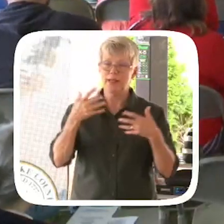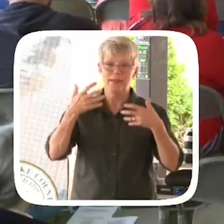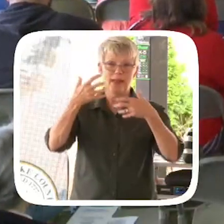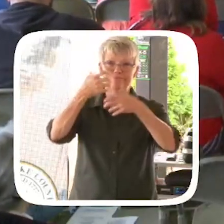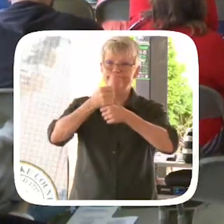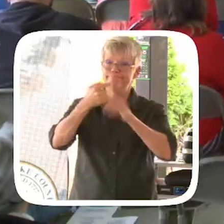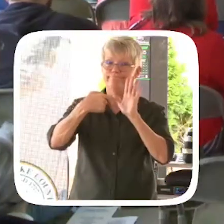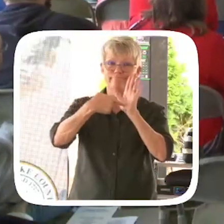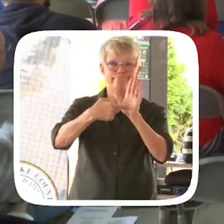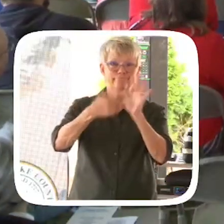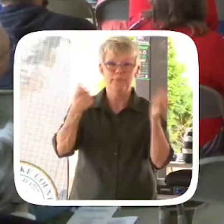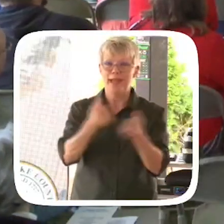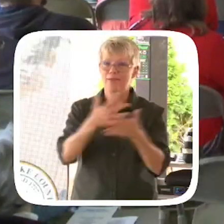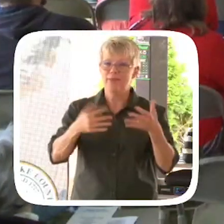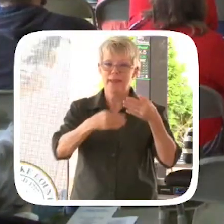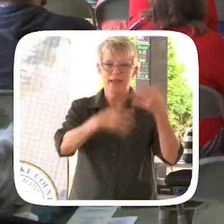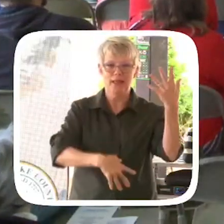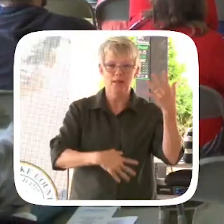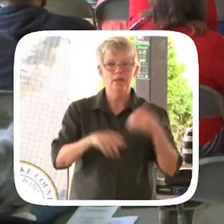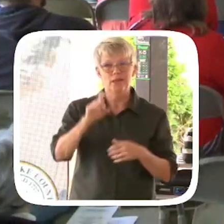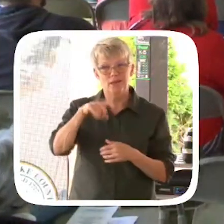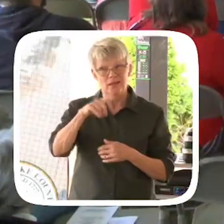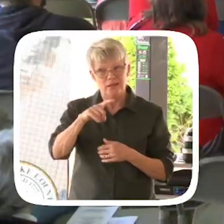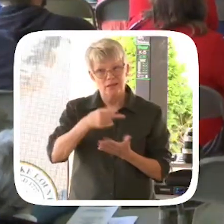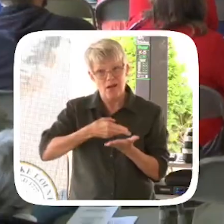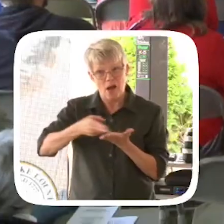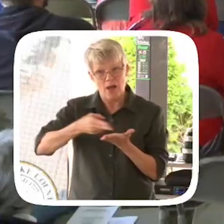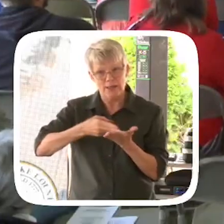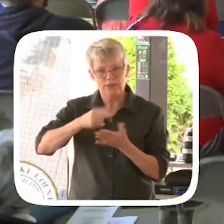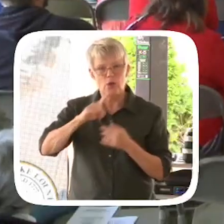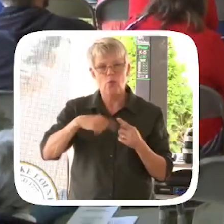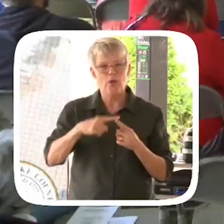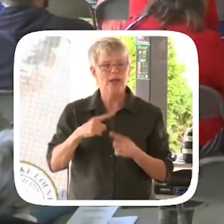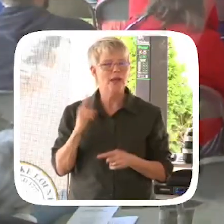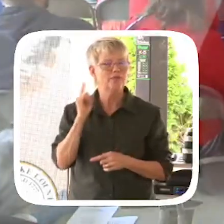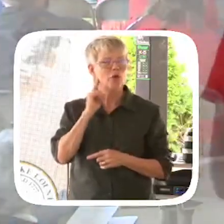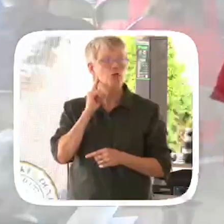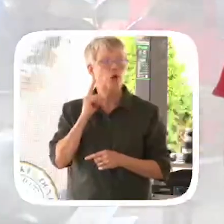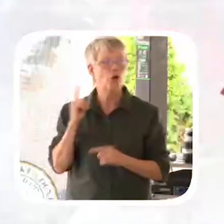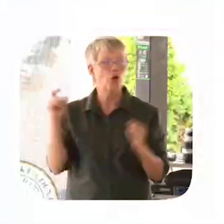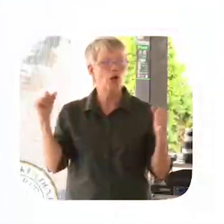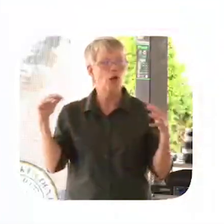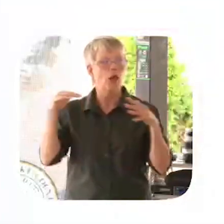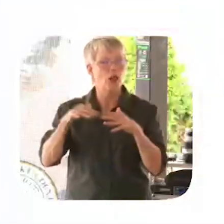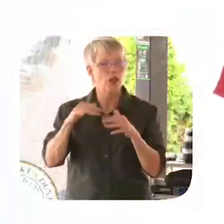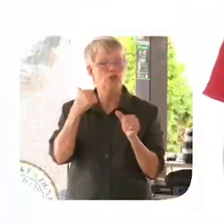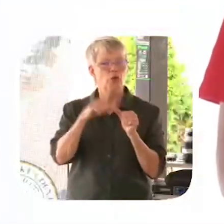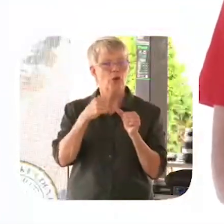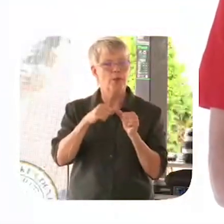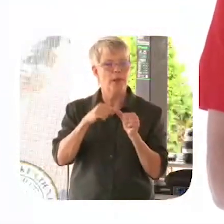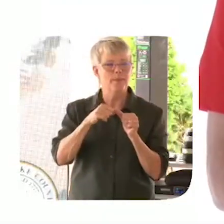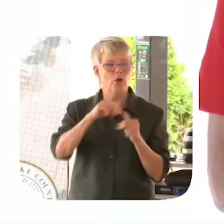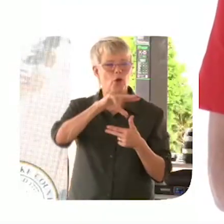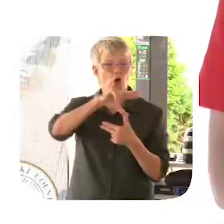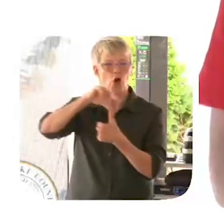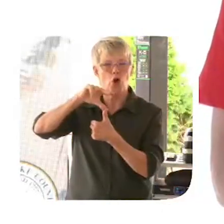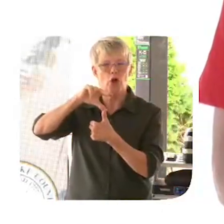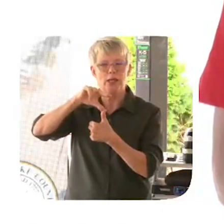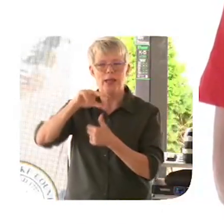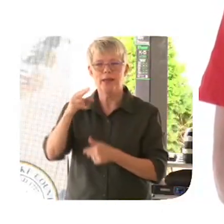it? I have to be honest with you. When I first heard about this event, gathering together to remember Hurricane